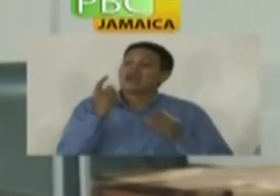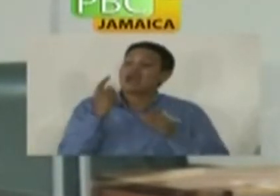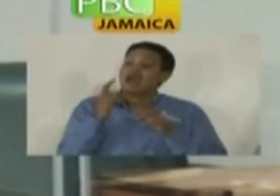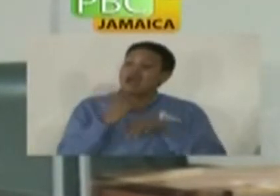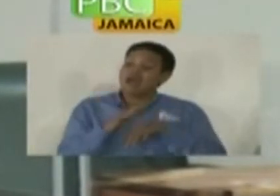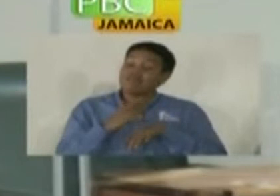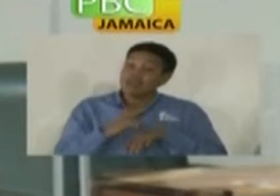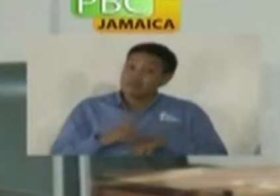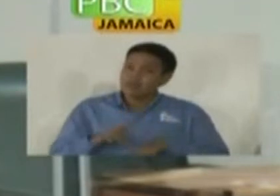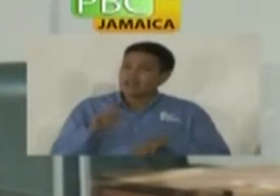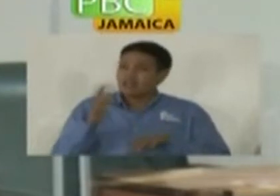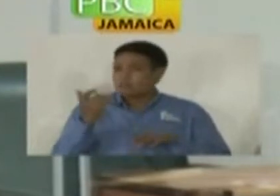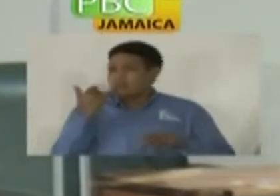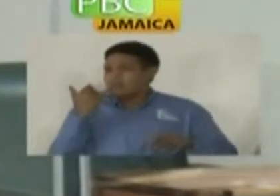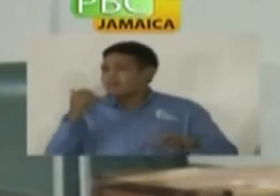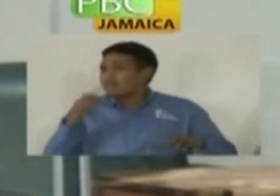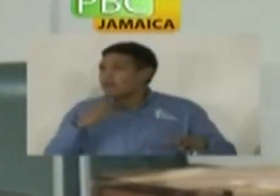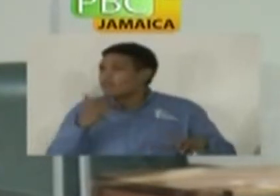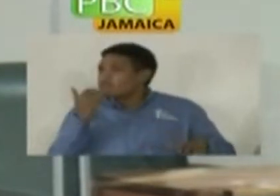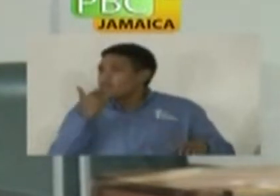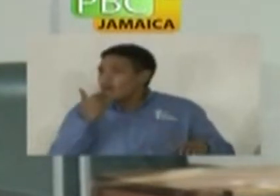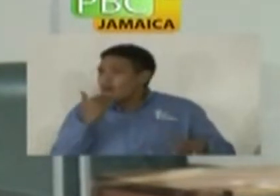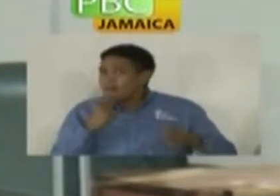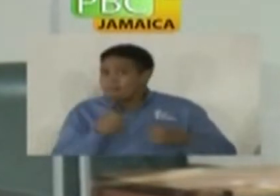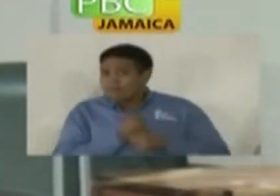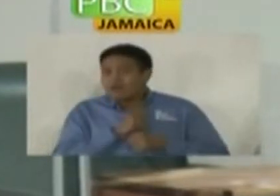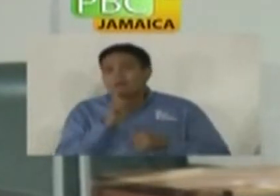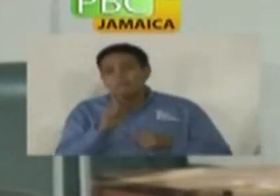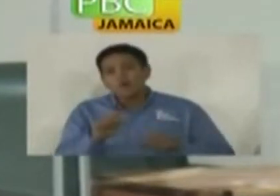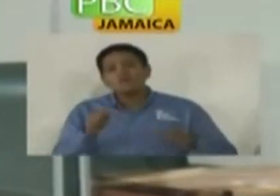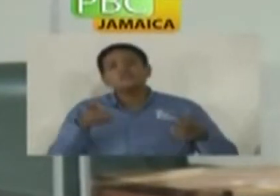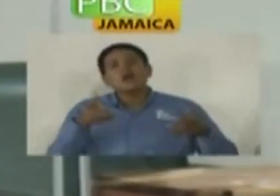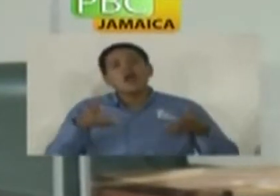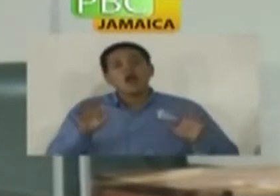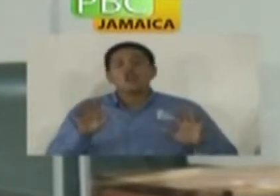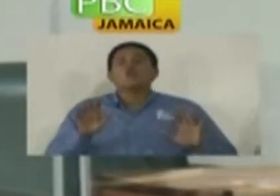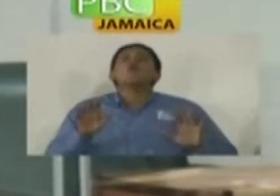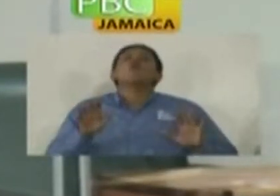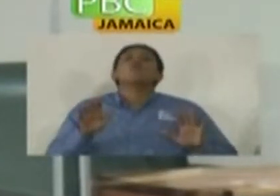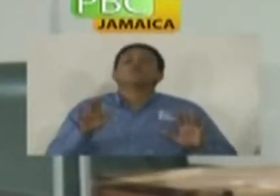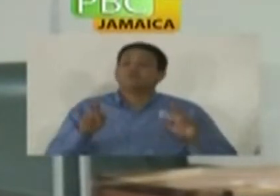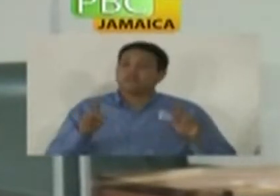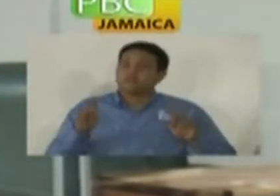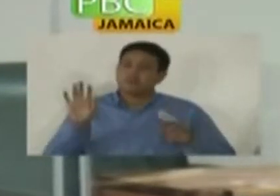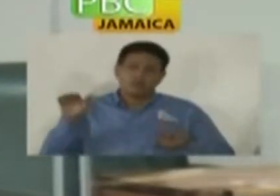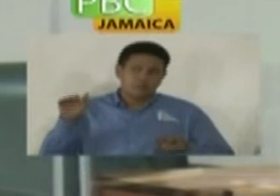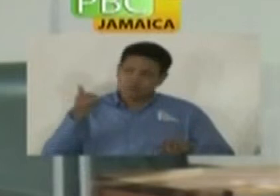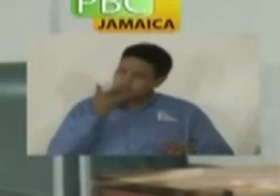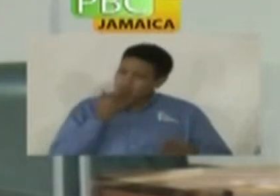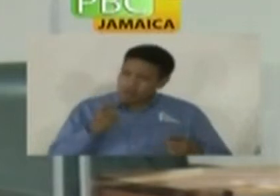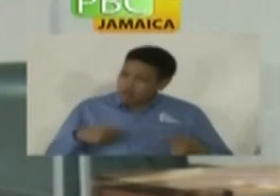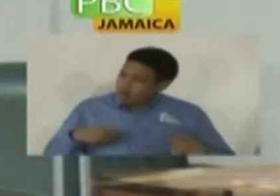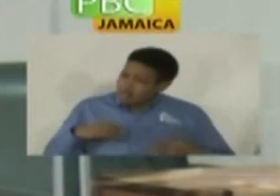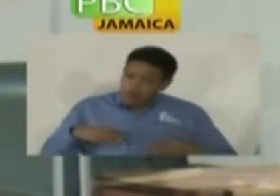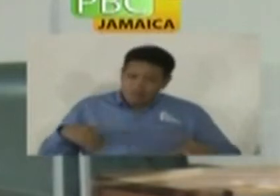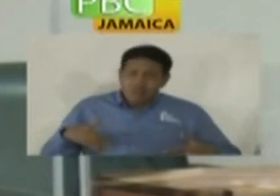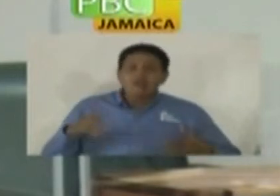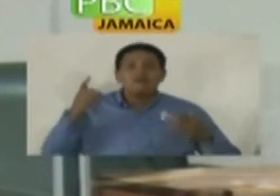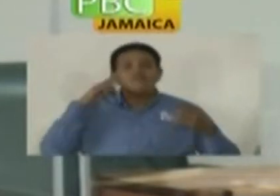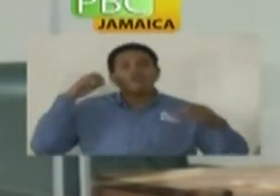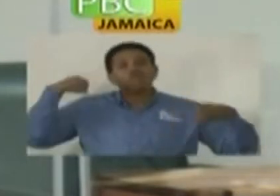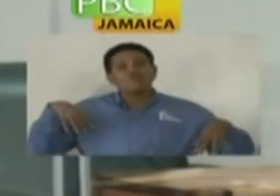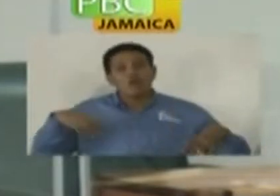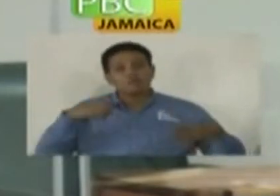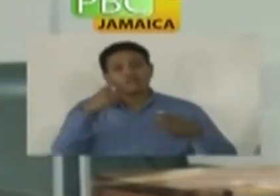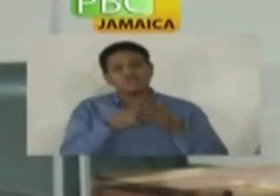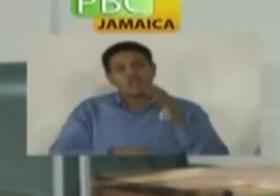to correct an egregious error that results in an acquittal. The availability of